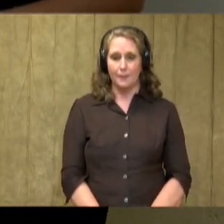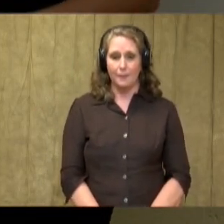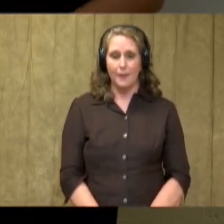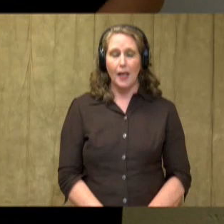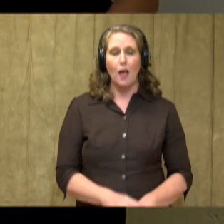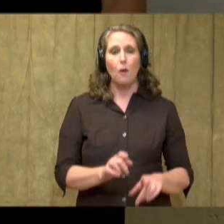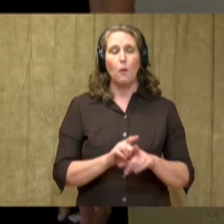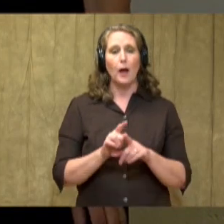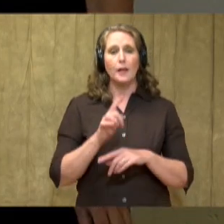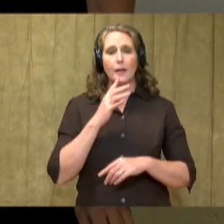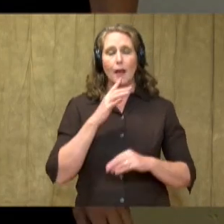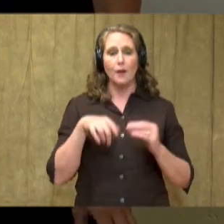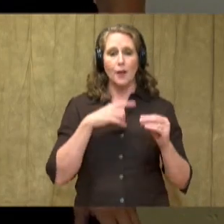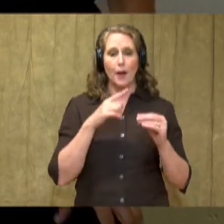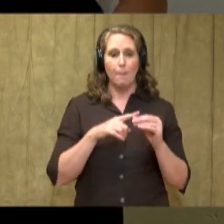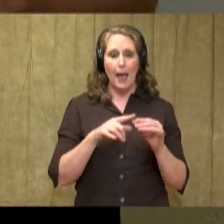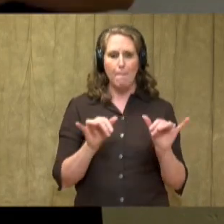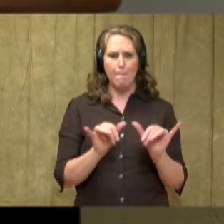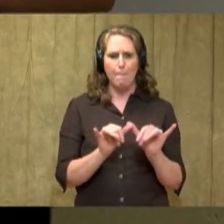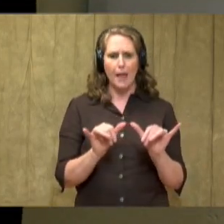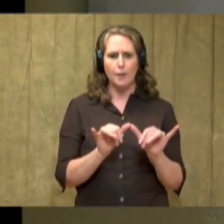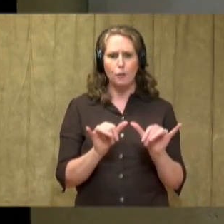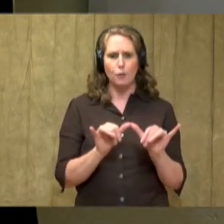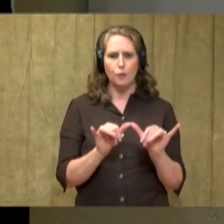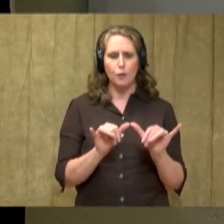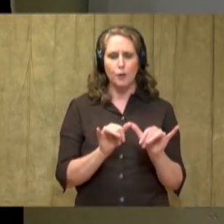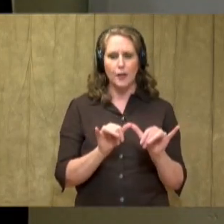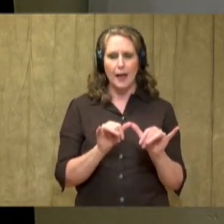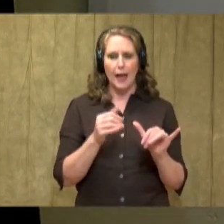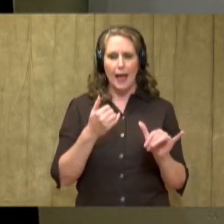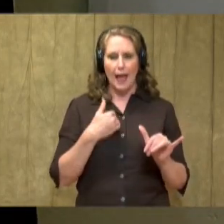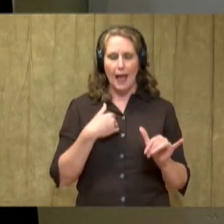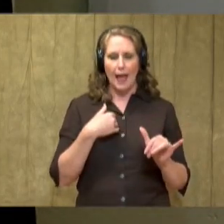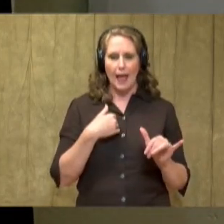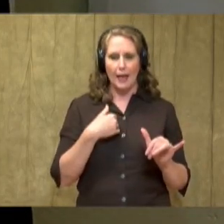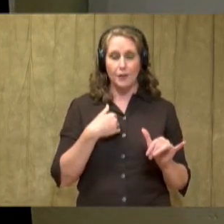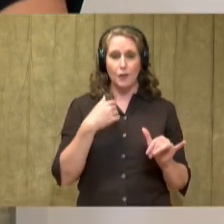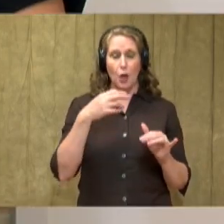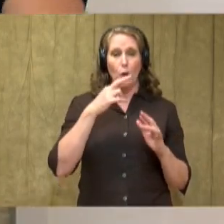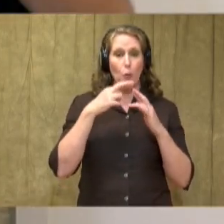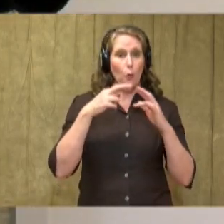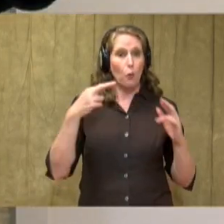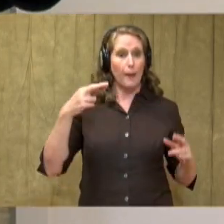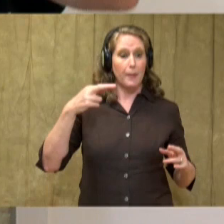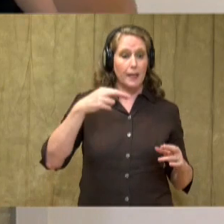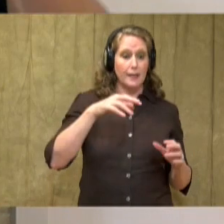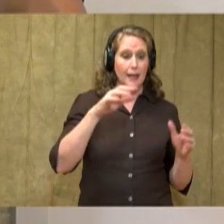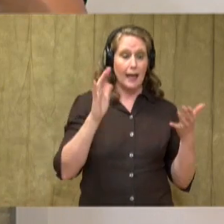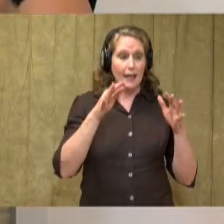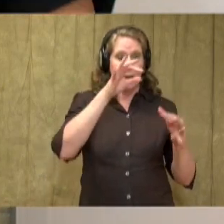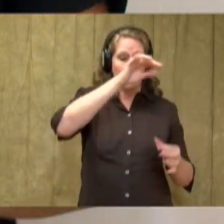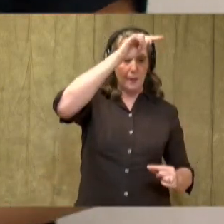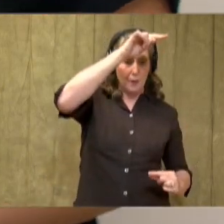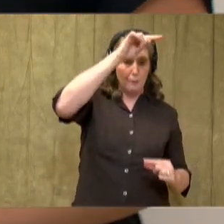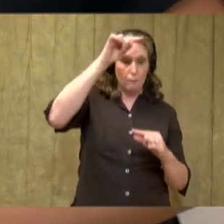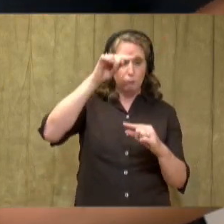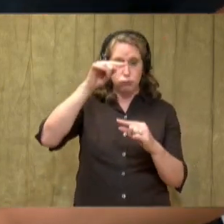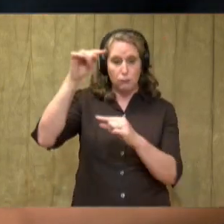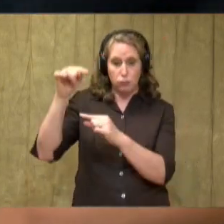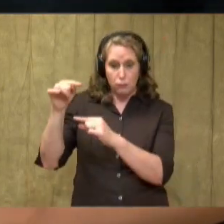We also talked about measurement. Remember, I had the 3 ribbons and I compared their different